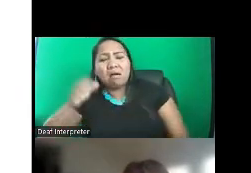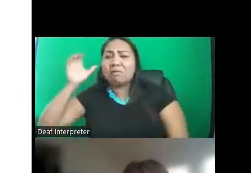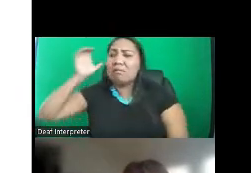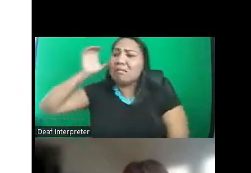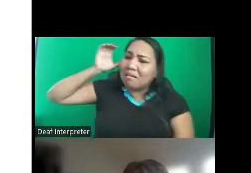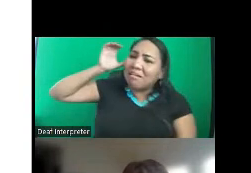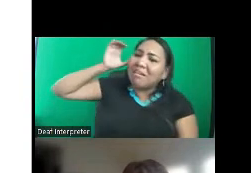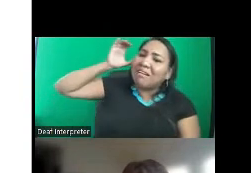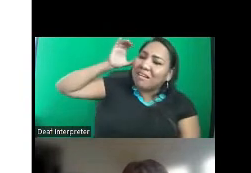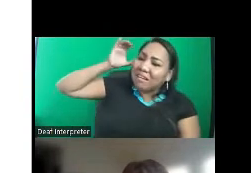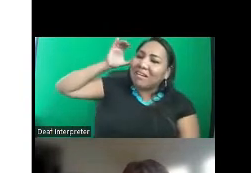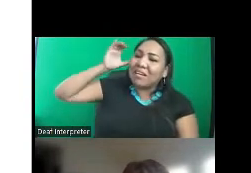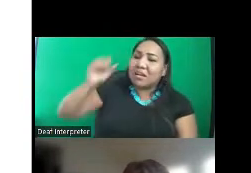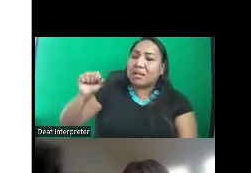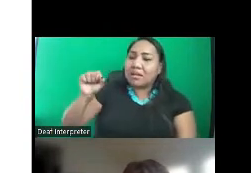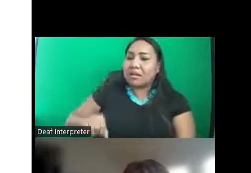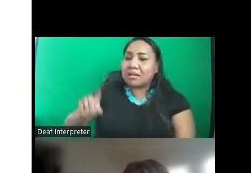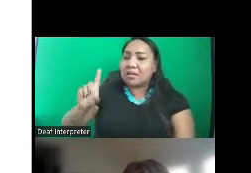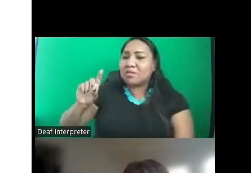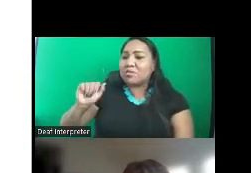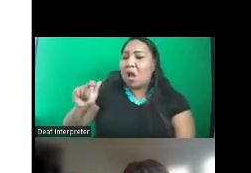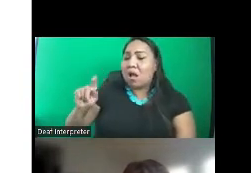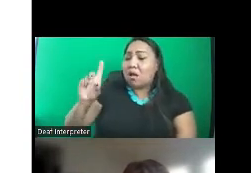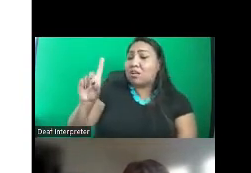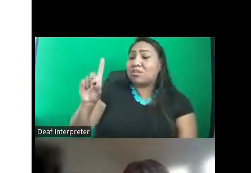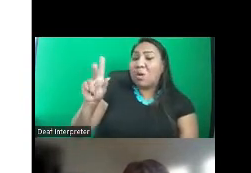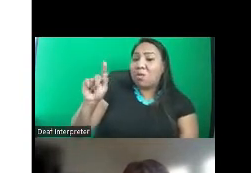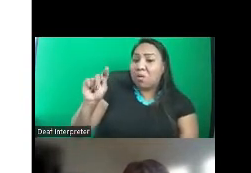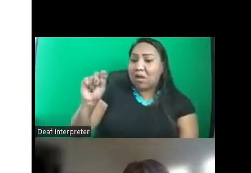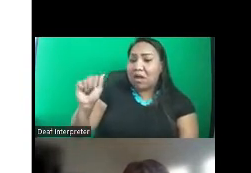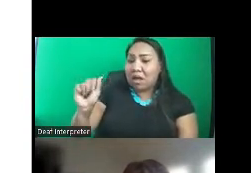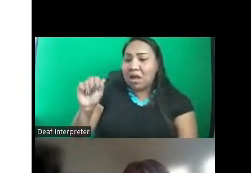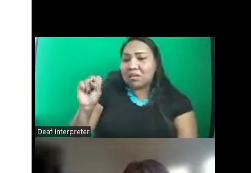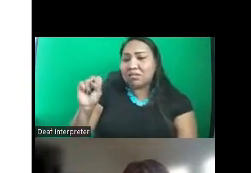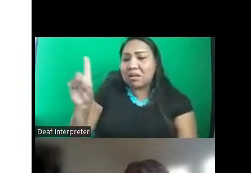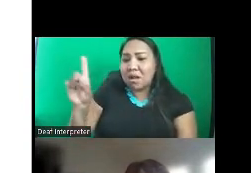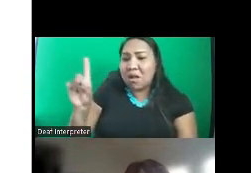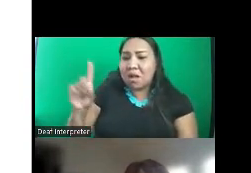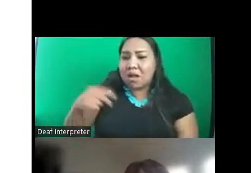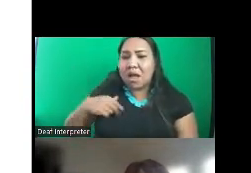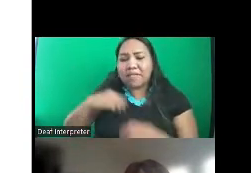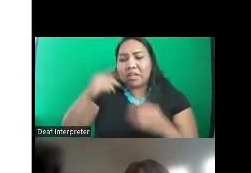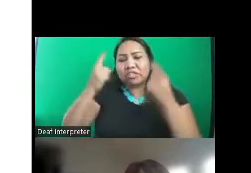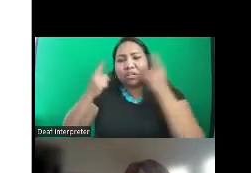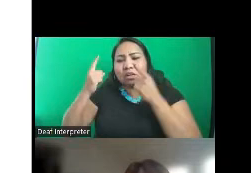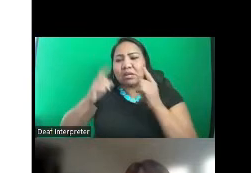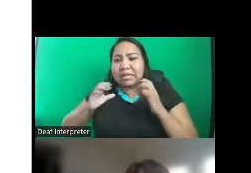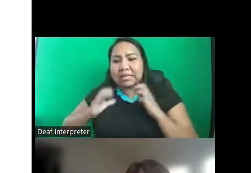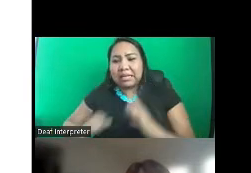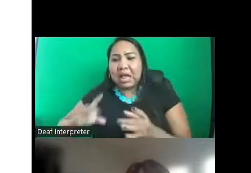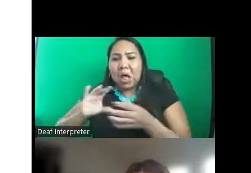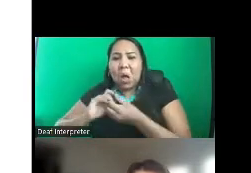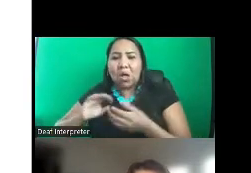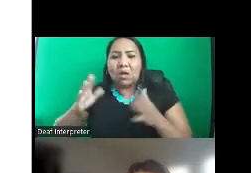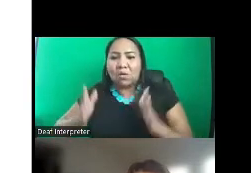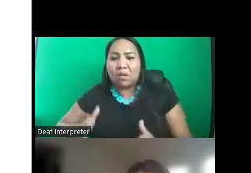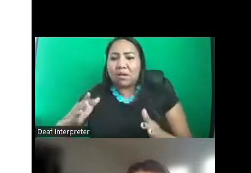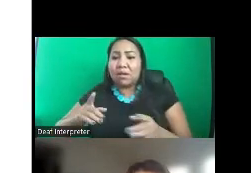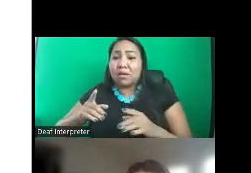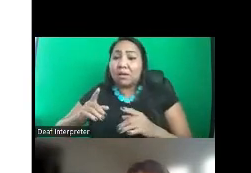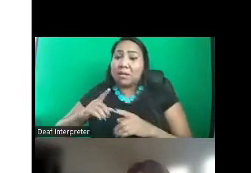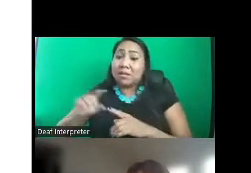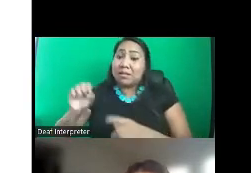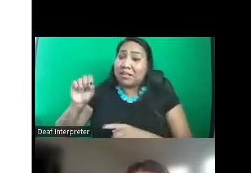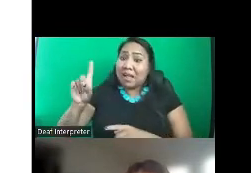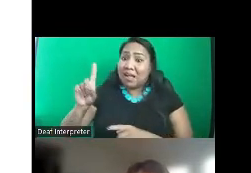all you're in South Central Foundation, we're all customer owners, but in South Dakota, I know everyone is a relative, and I love